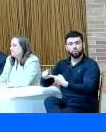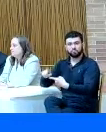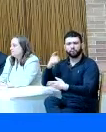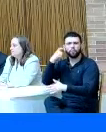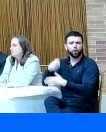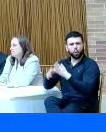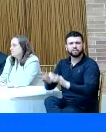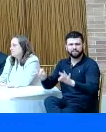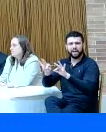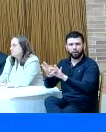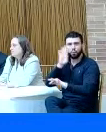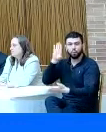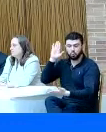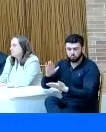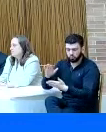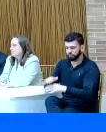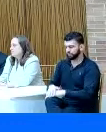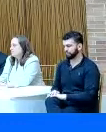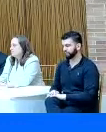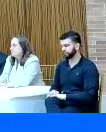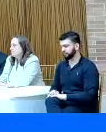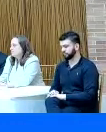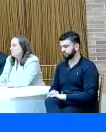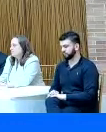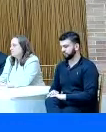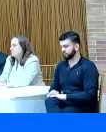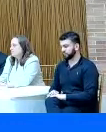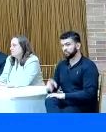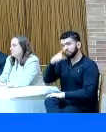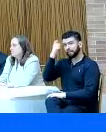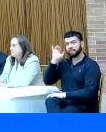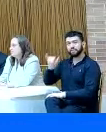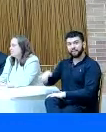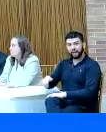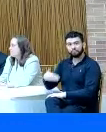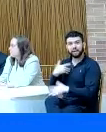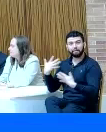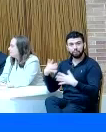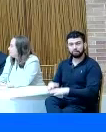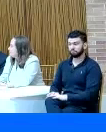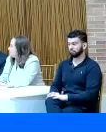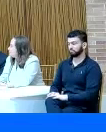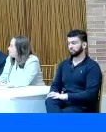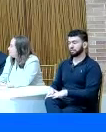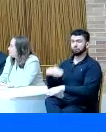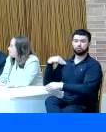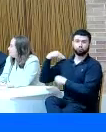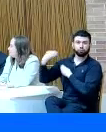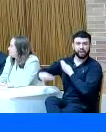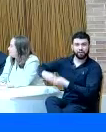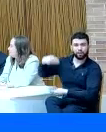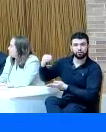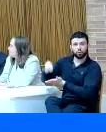values because of some of these we have a great generational wealth